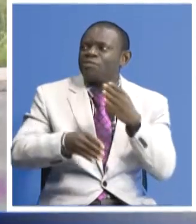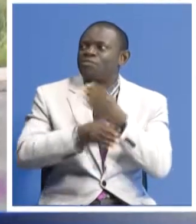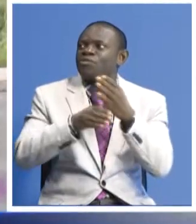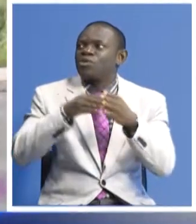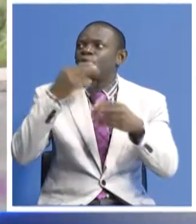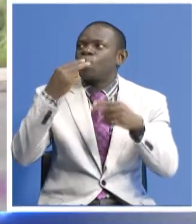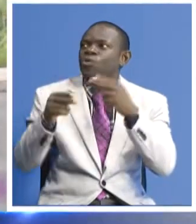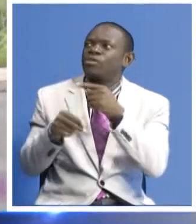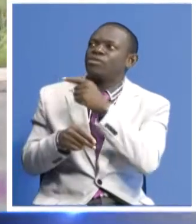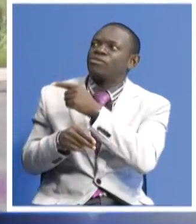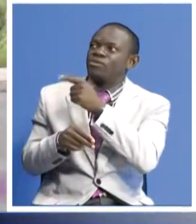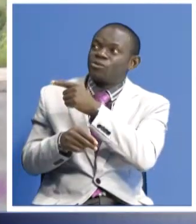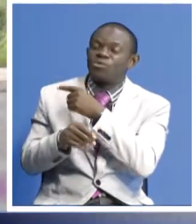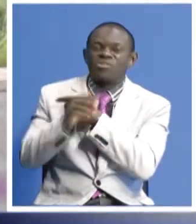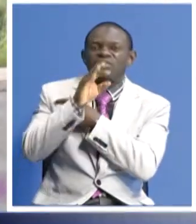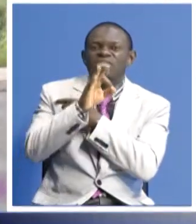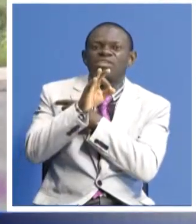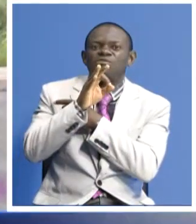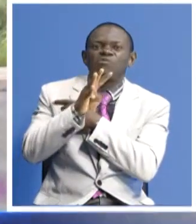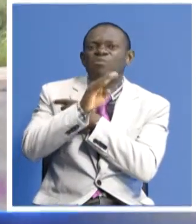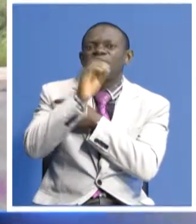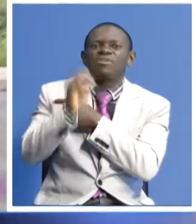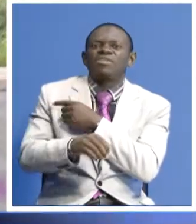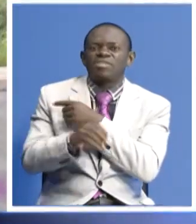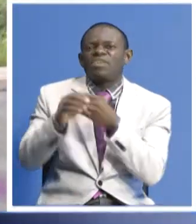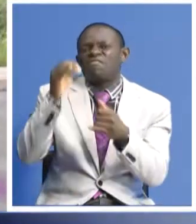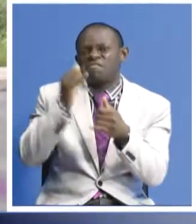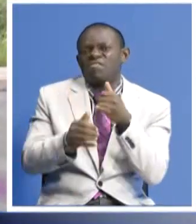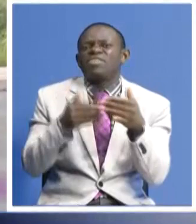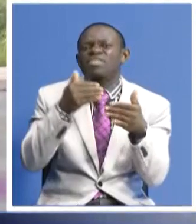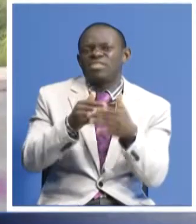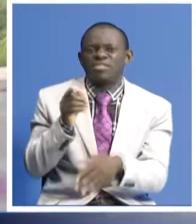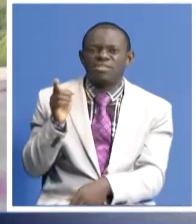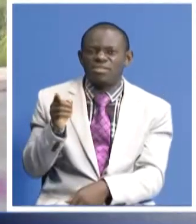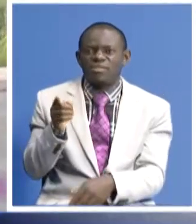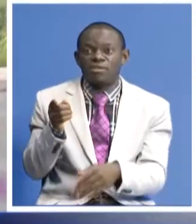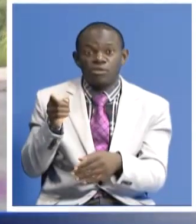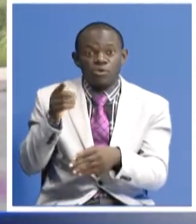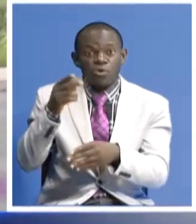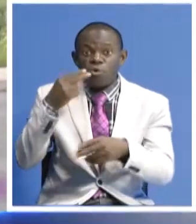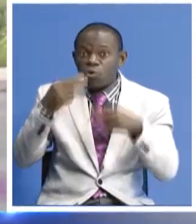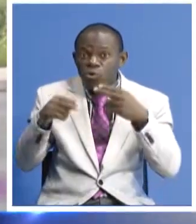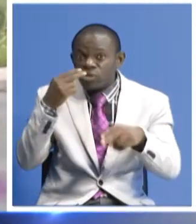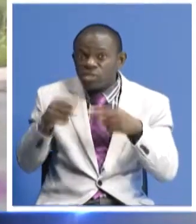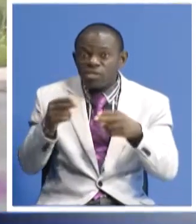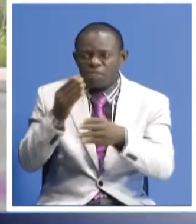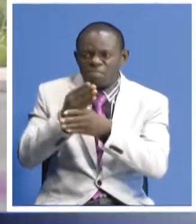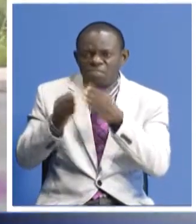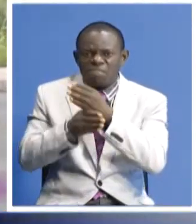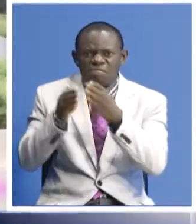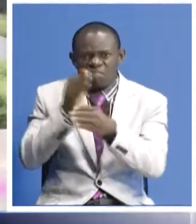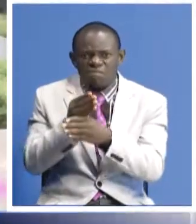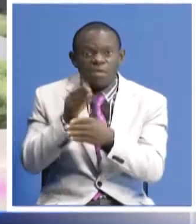at 94% completion point. Once the branding is completed, the hotel will be subjected to